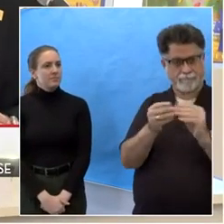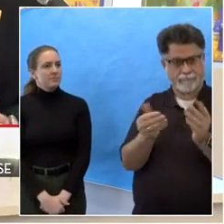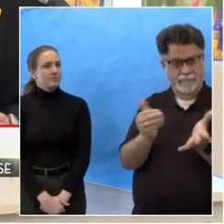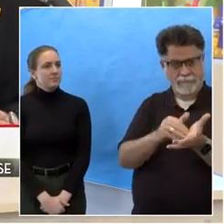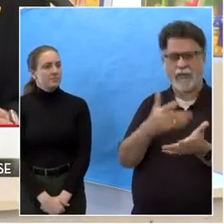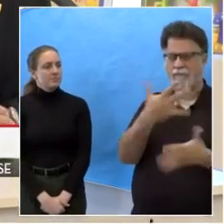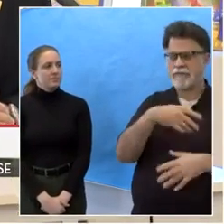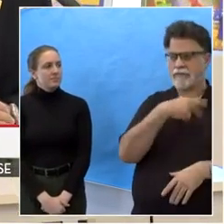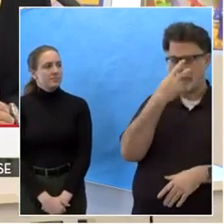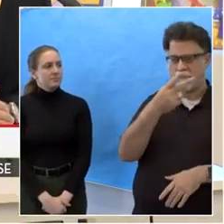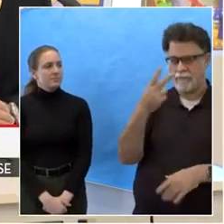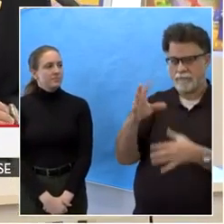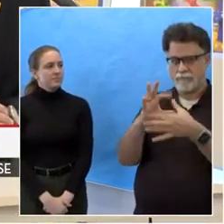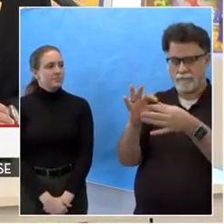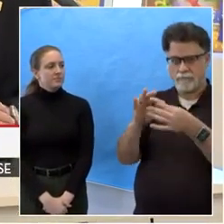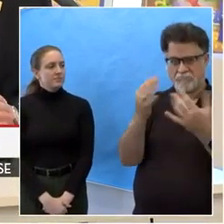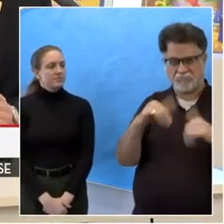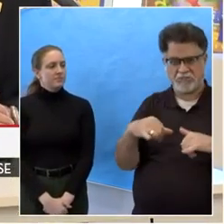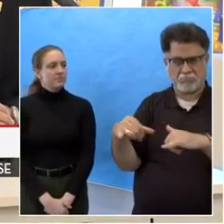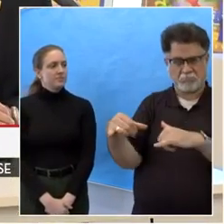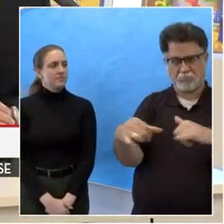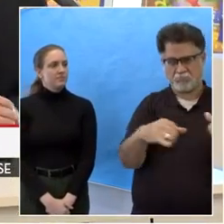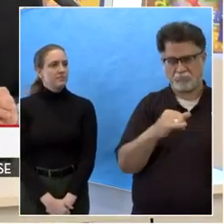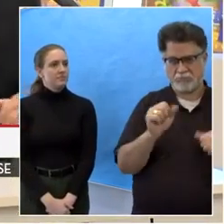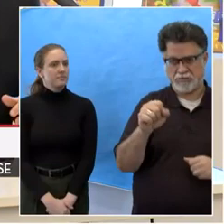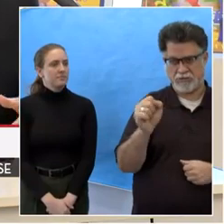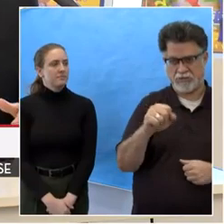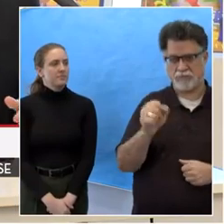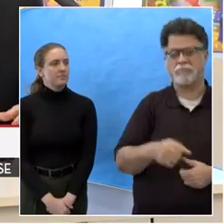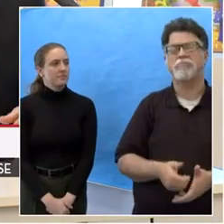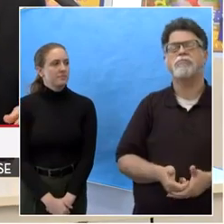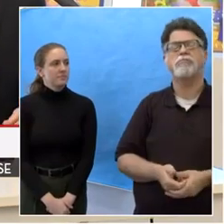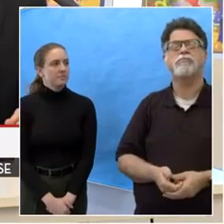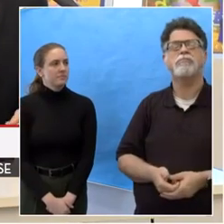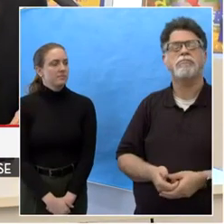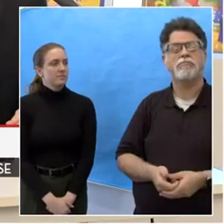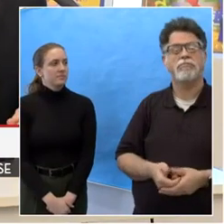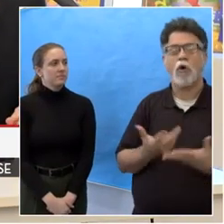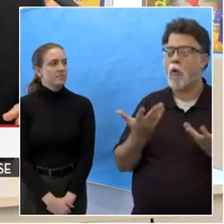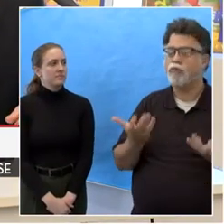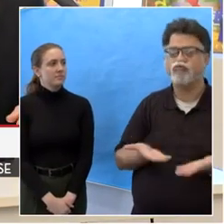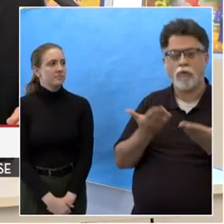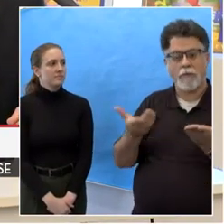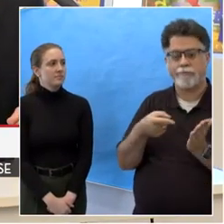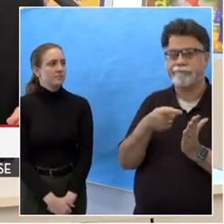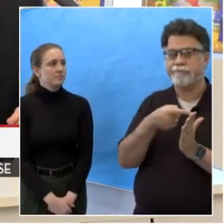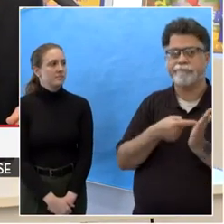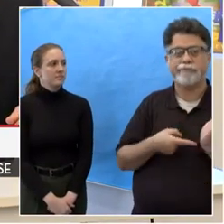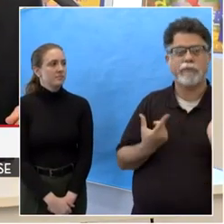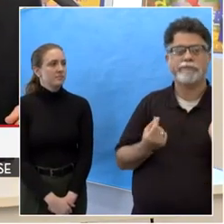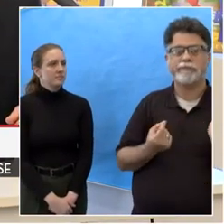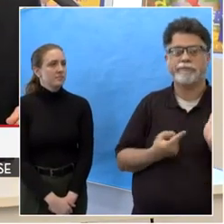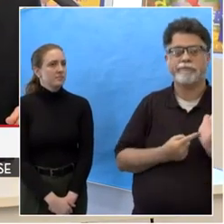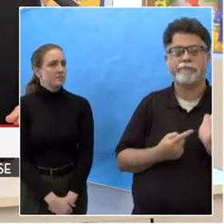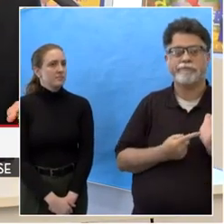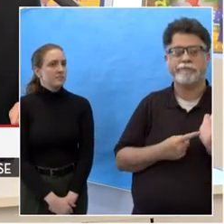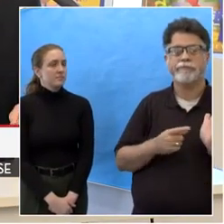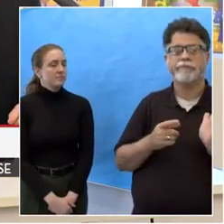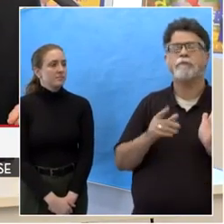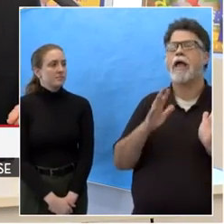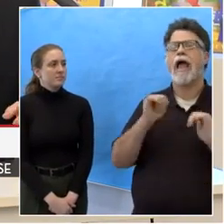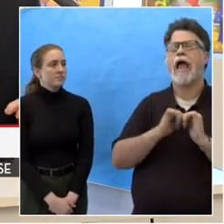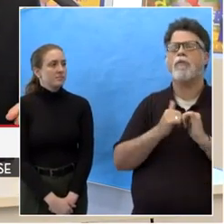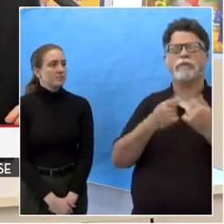have already said in this regard. I feel like these recommendations will only be a reality so long as all of us remain